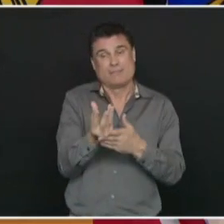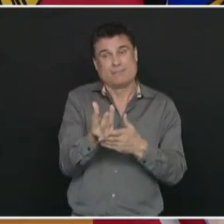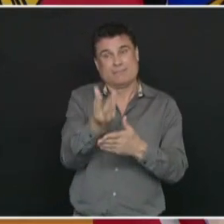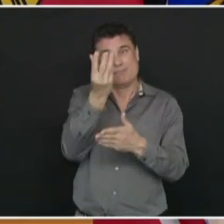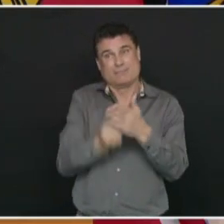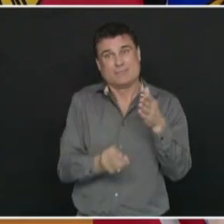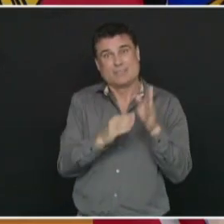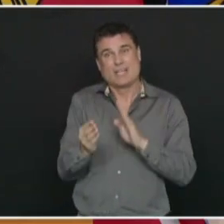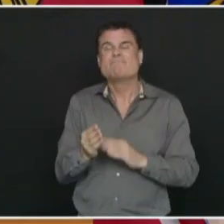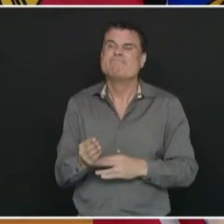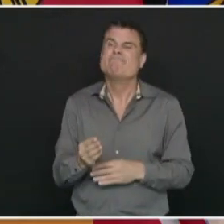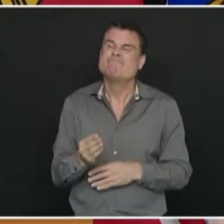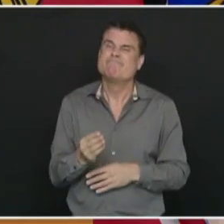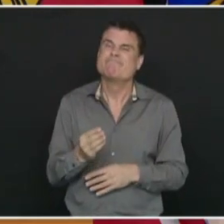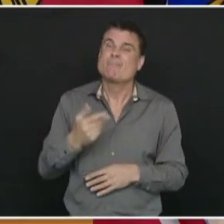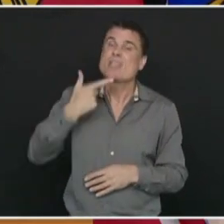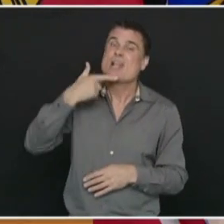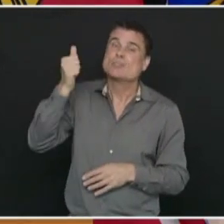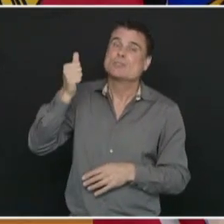Ashley Wadwani, Black Press.